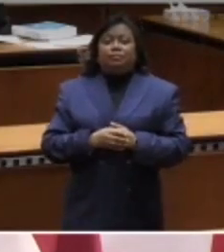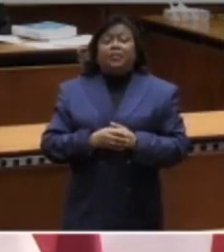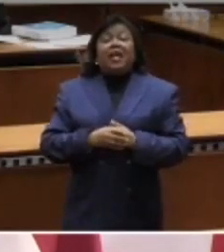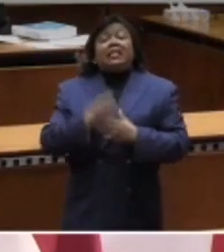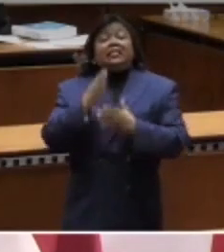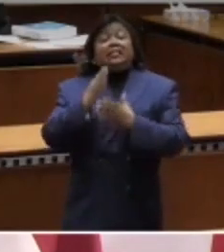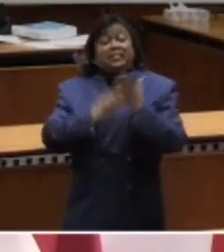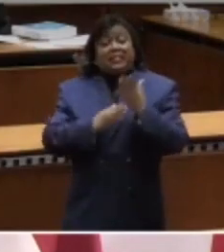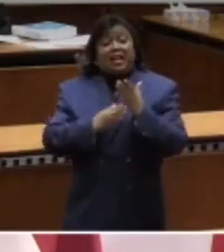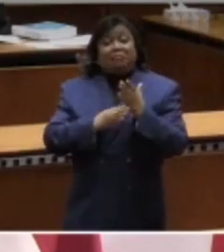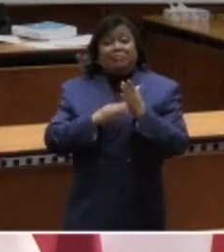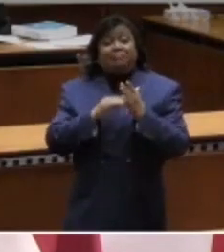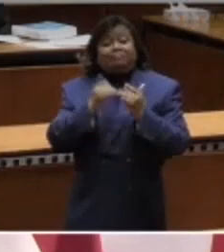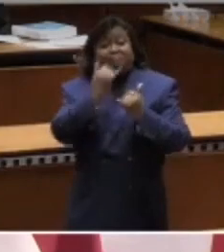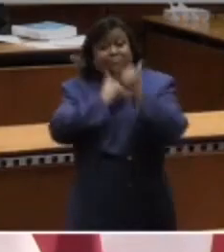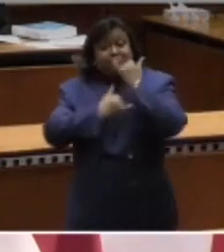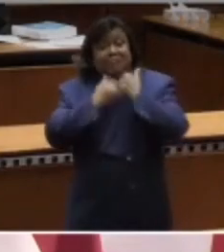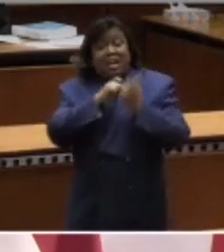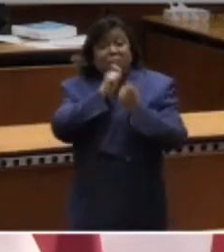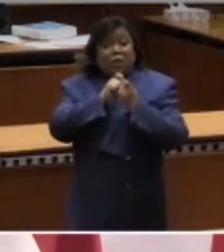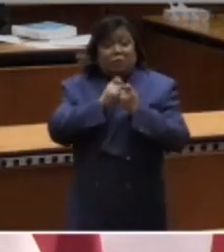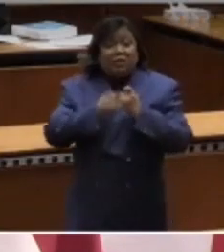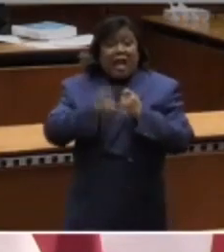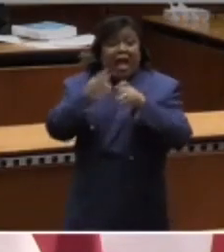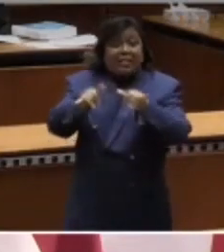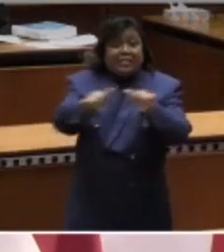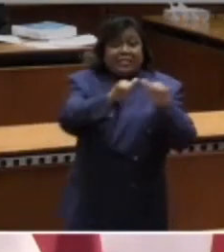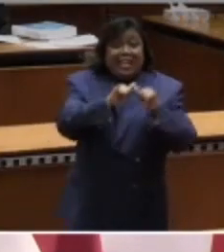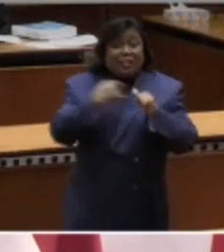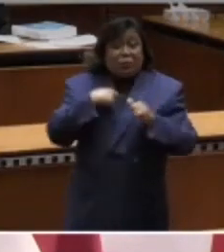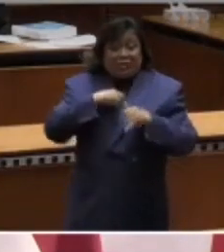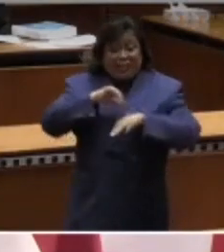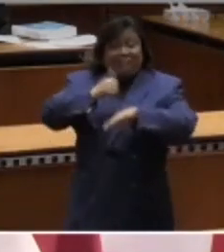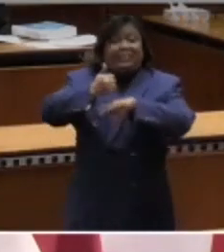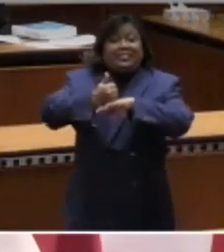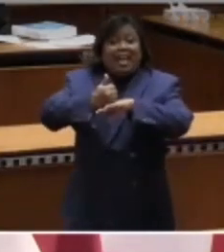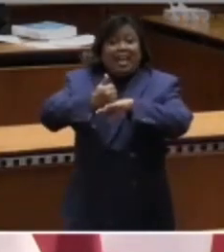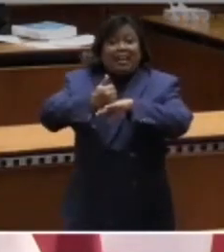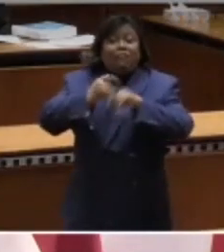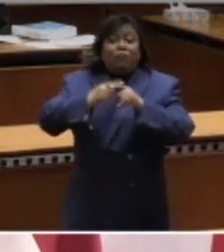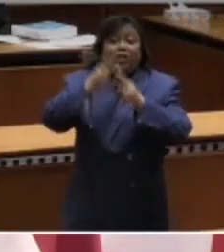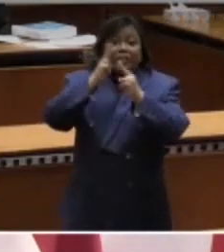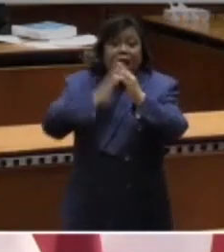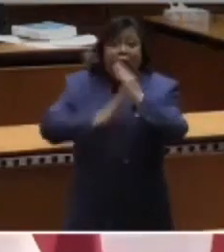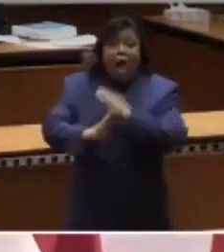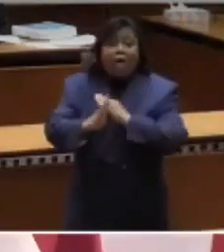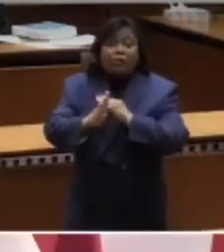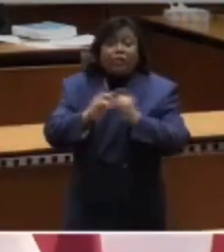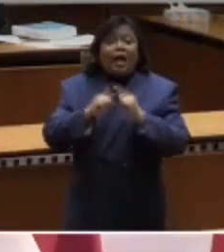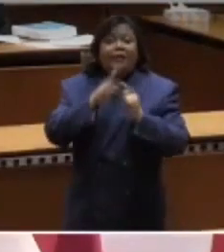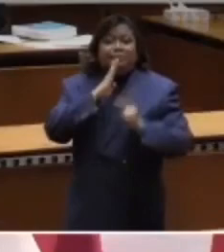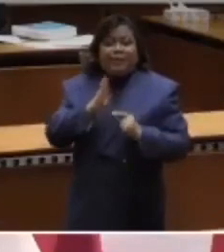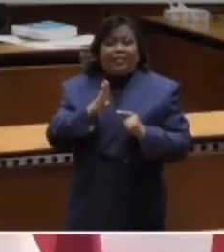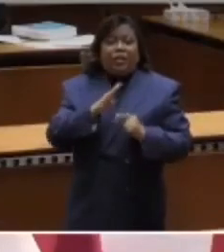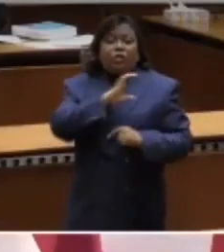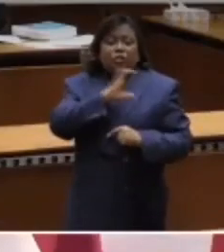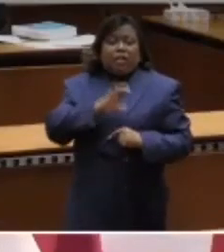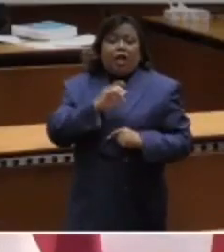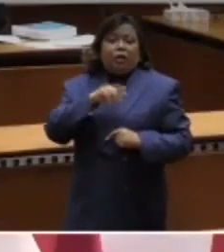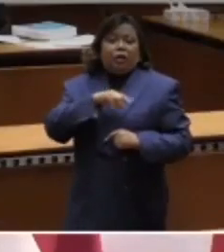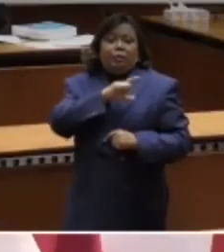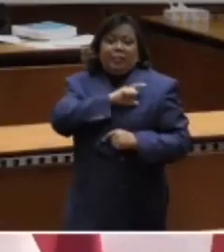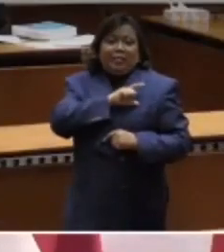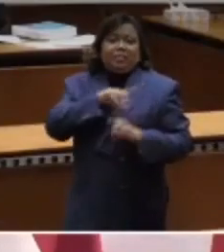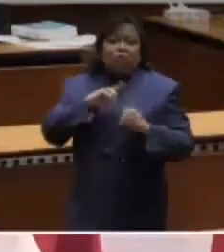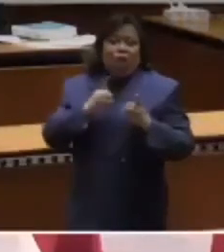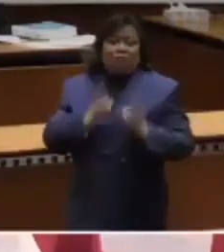And some have fallen short of the appropriately high standards that we have set for the privilege and honor of being a Chicago police